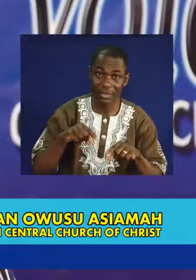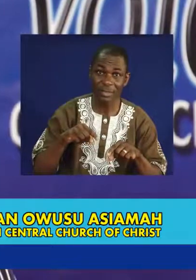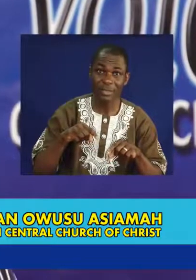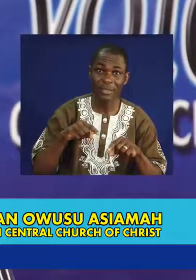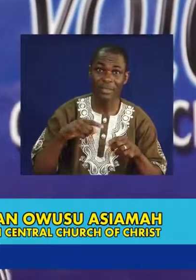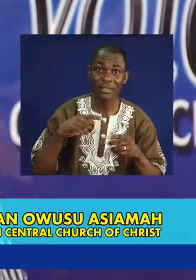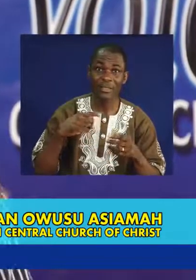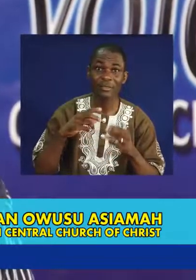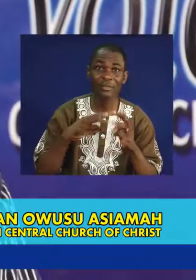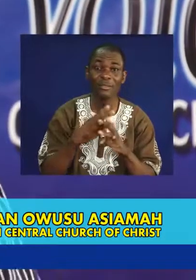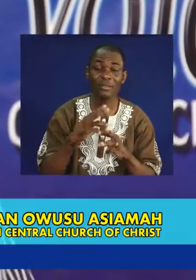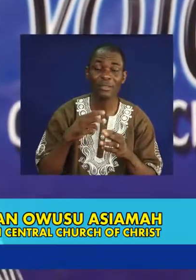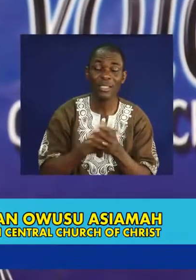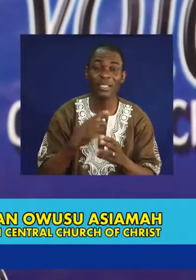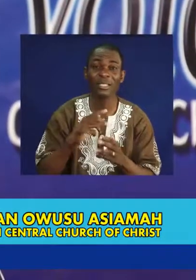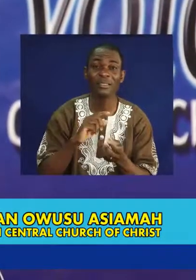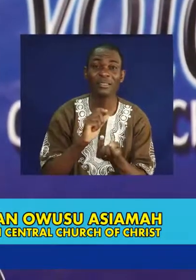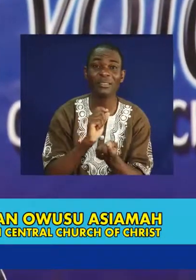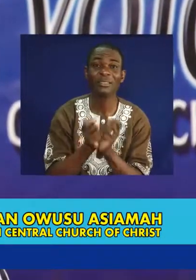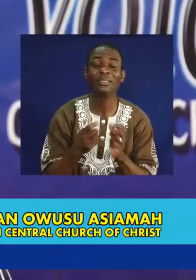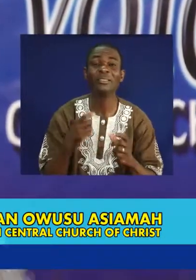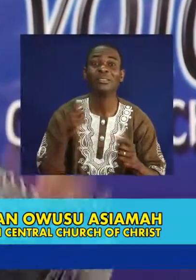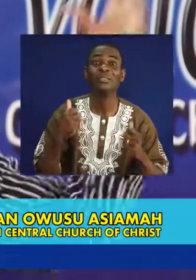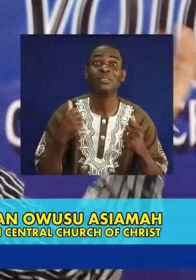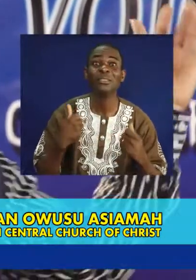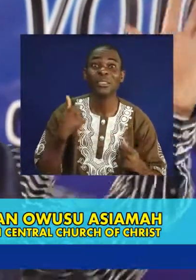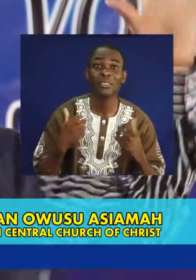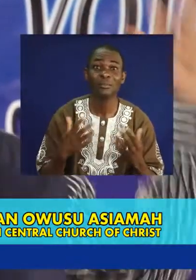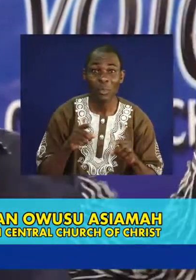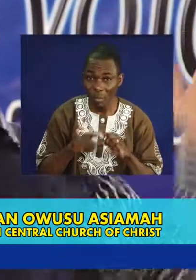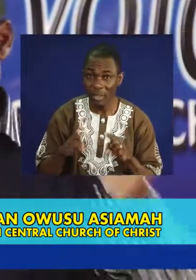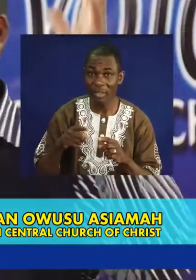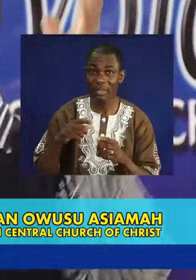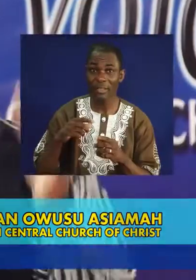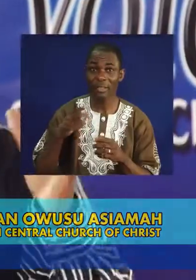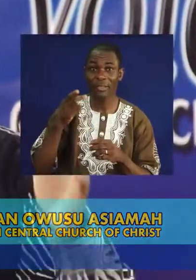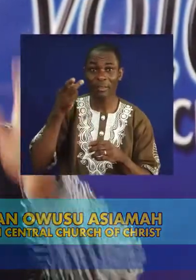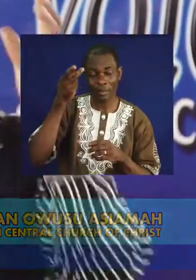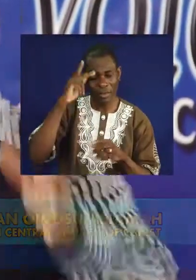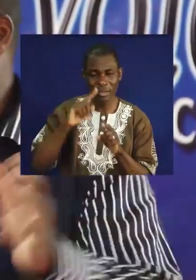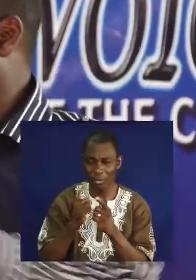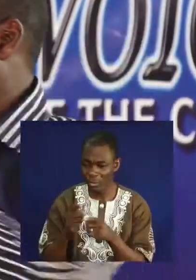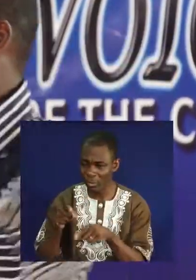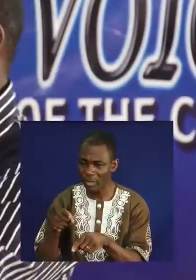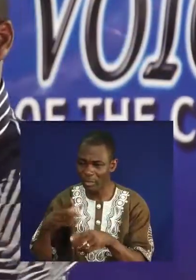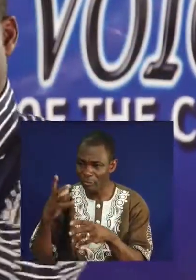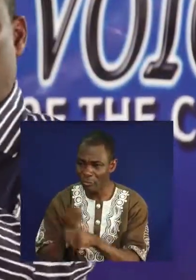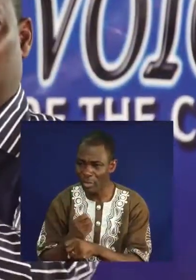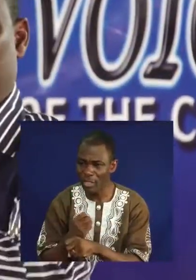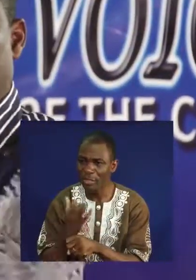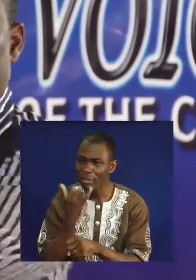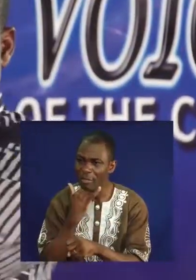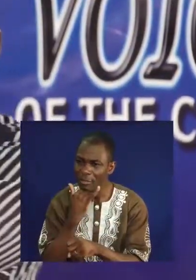worry and some political parties mu wa kosa wa mu t-shirt wa de akofa baby ah eye baby